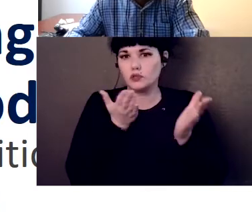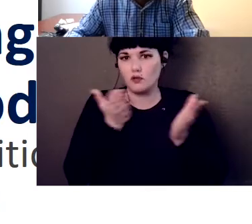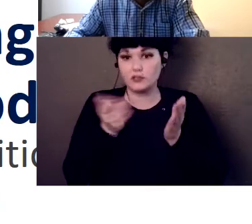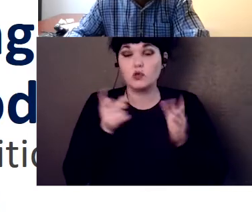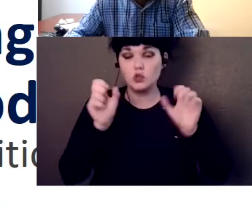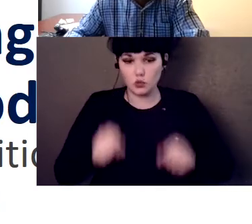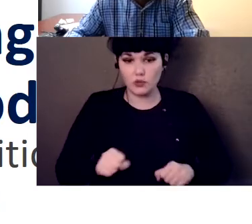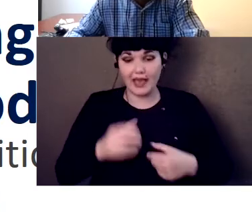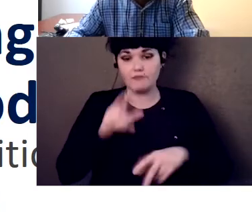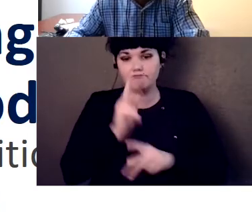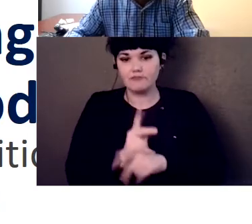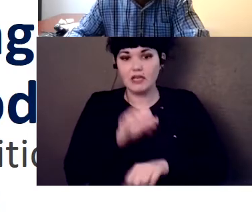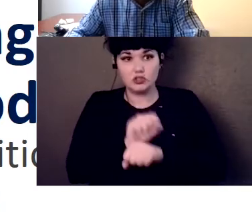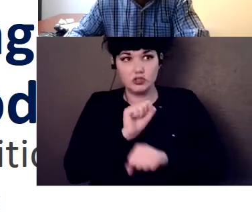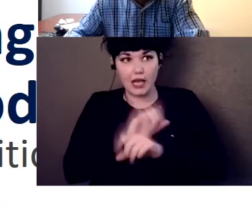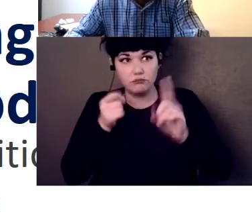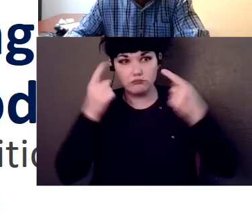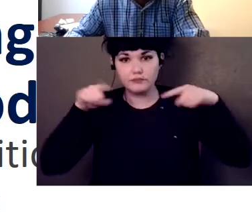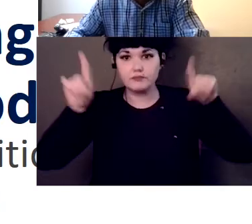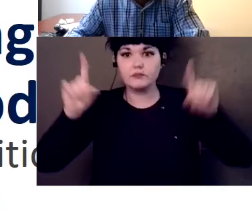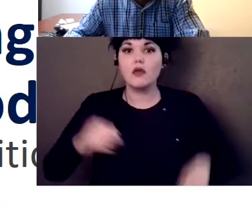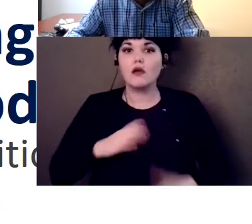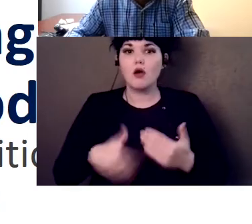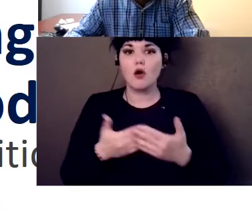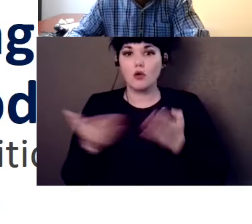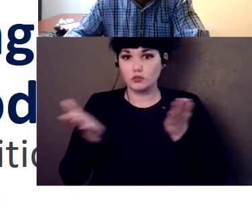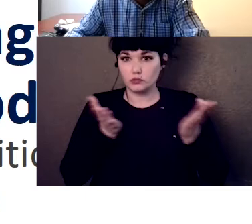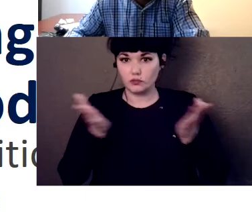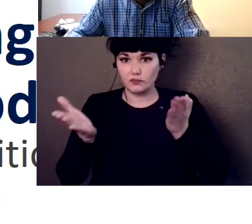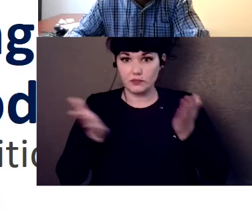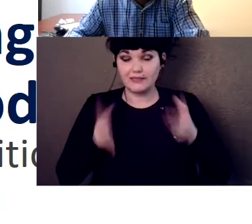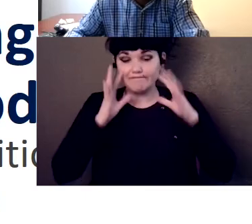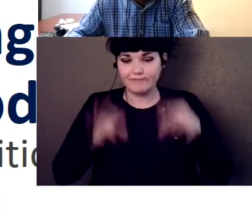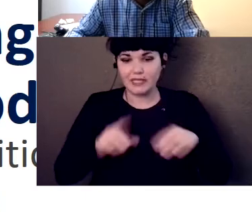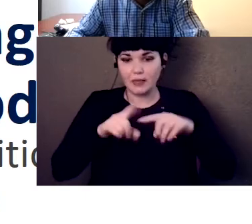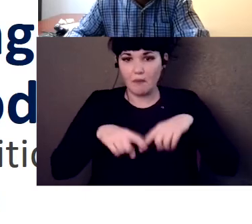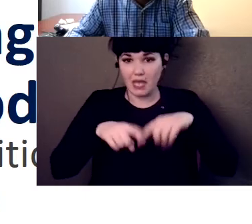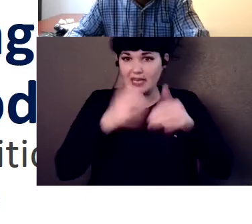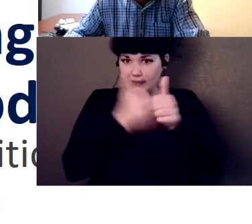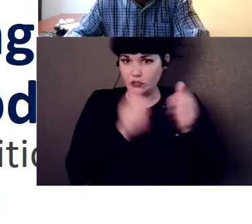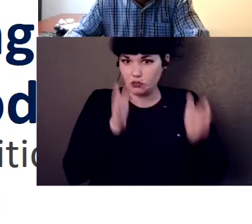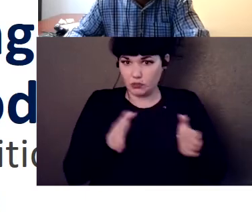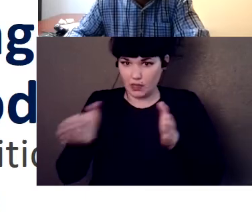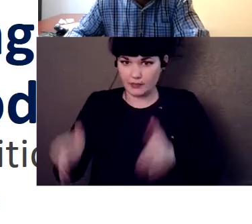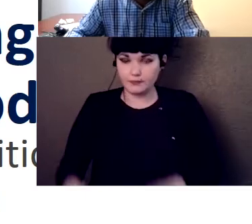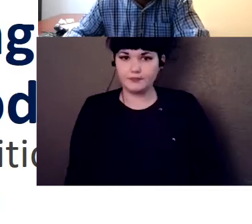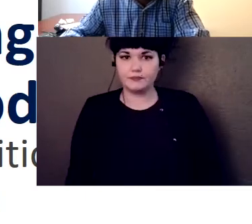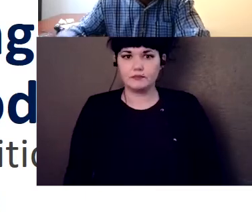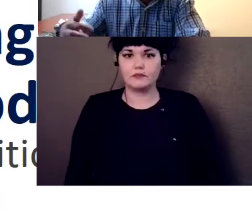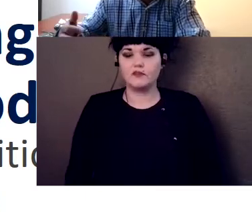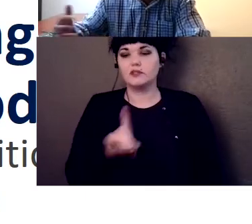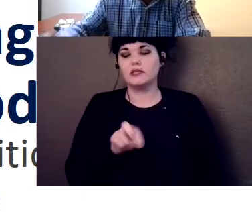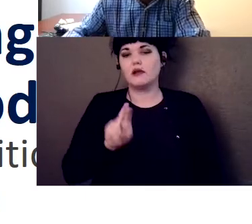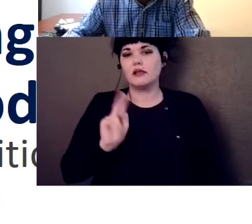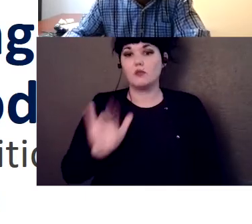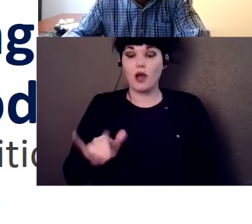is guaranteed to a person, and all services are determined on a case-by-case basis. As far as DRNY, what